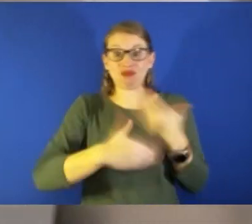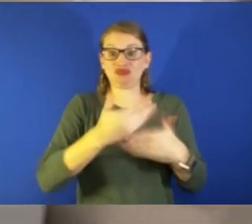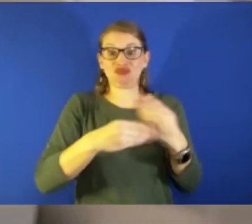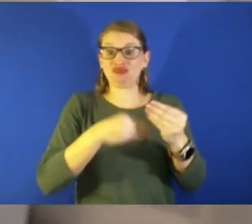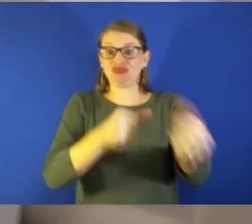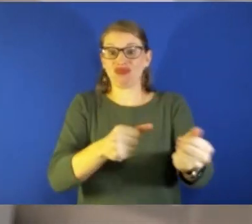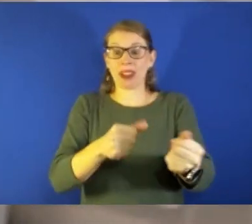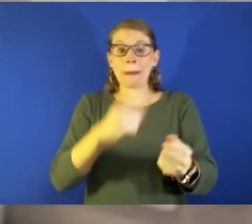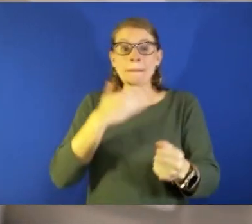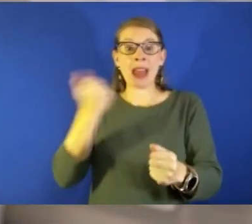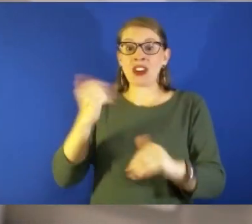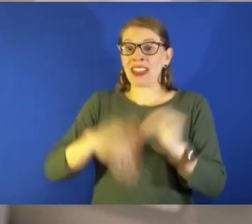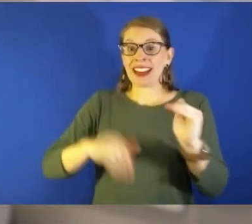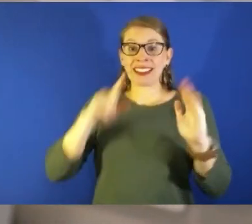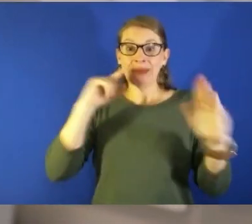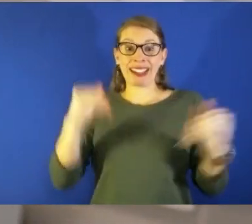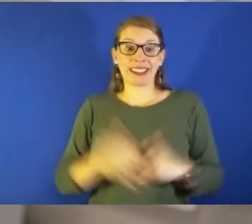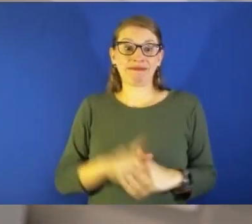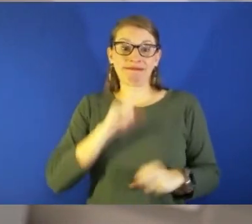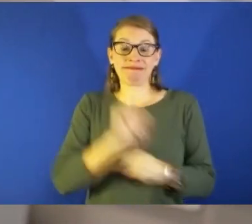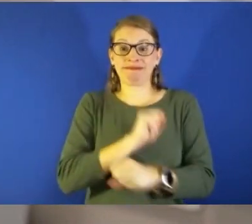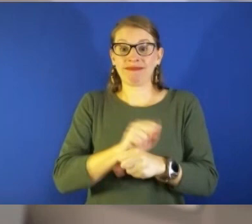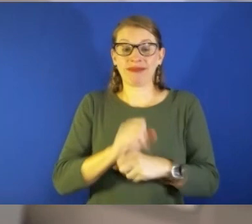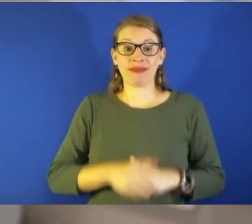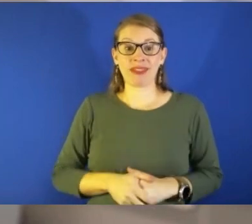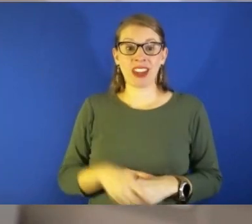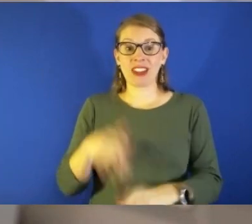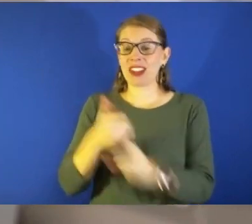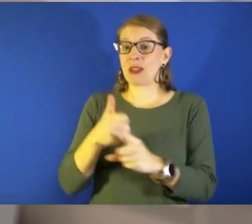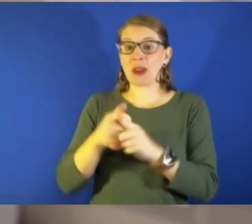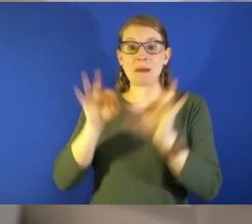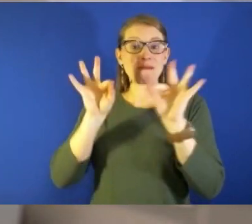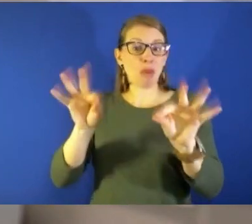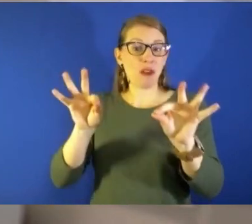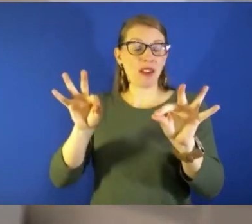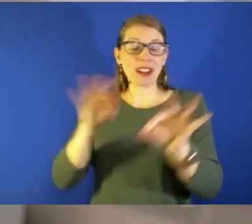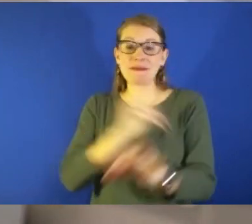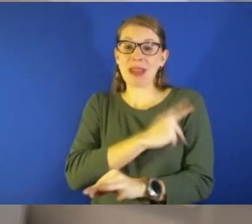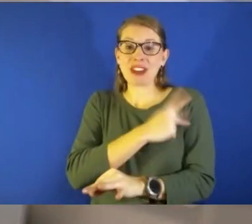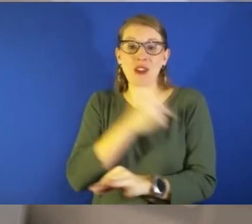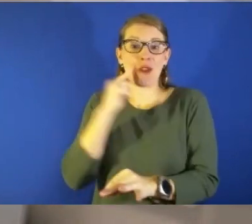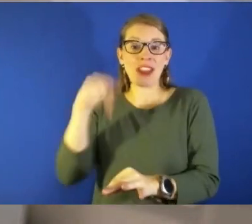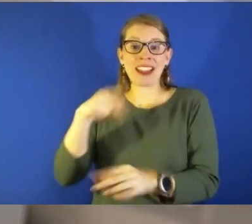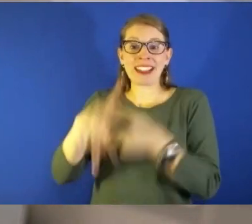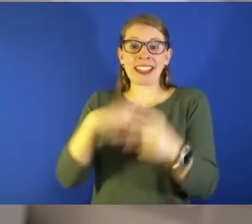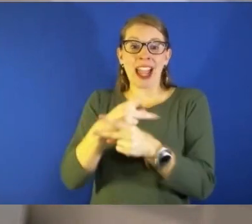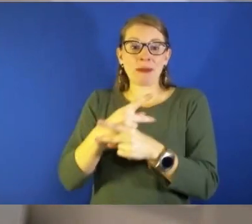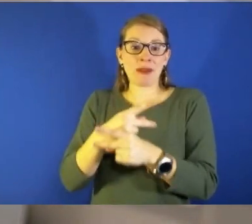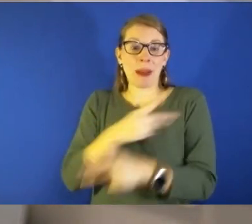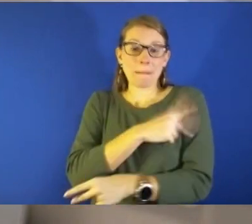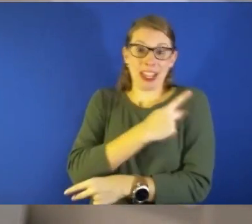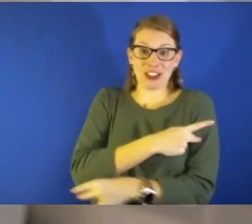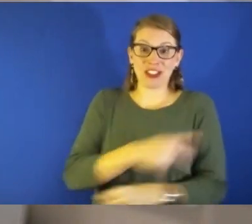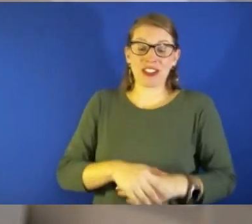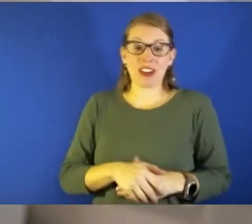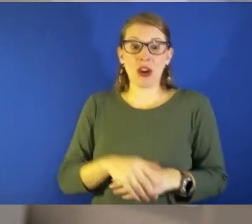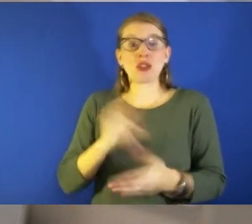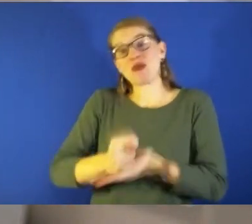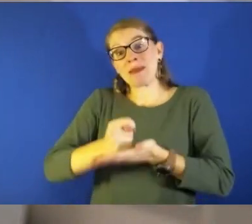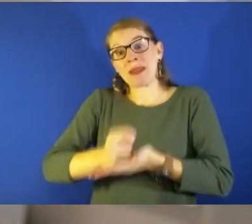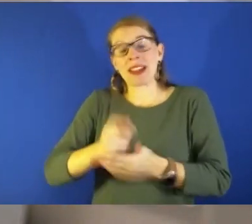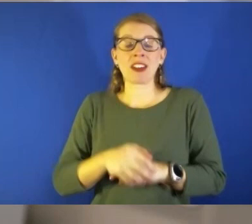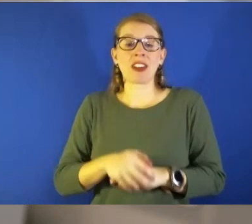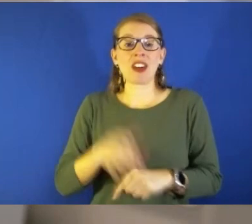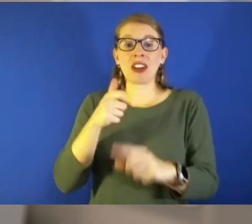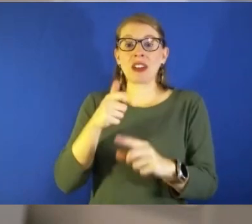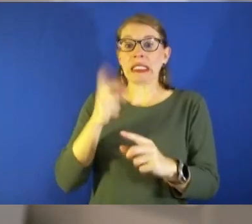actually. So she is just an ideal, perfect patient for this type of treatment. And we're so happy because when we see these patients